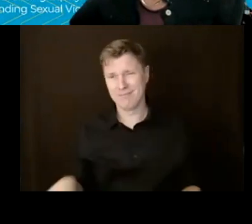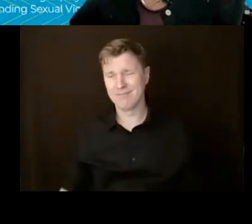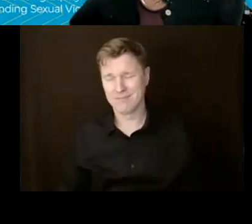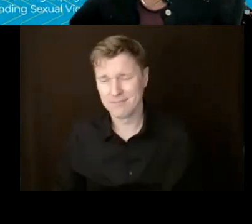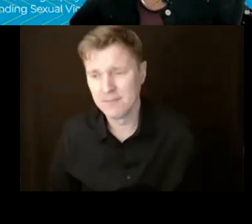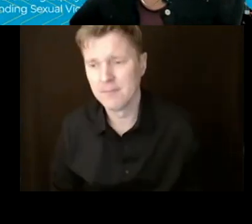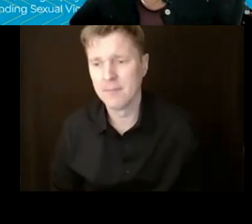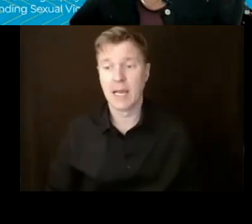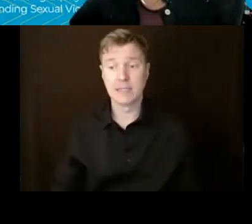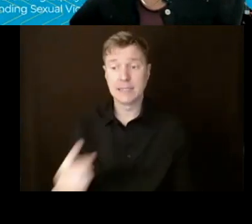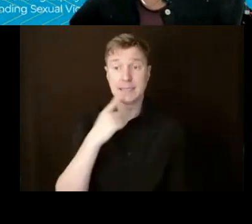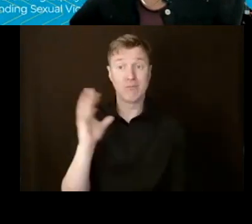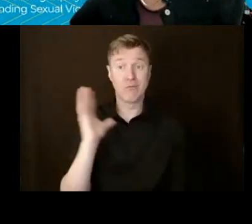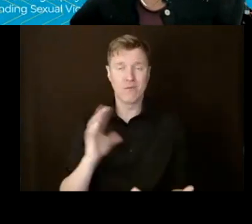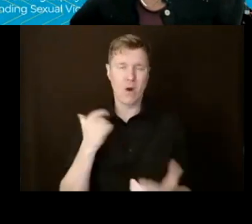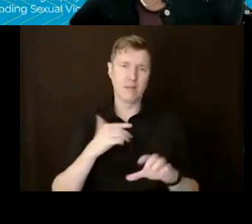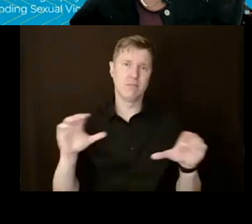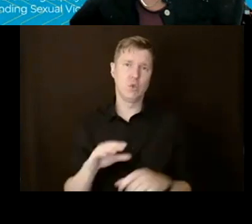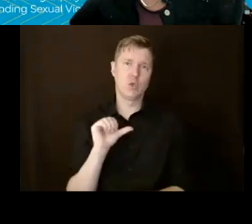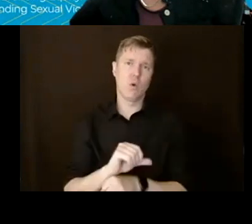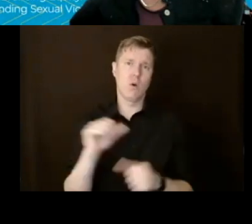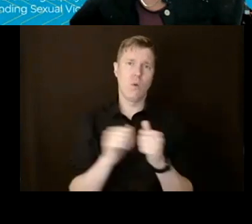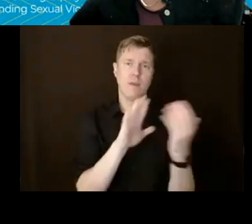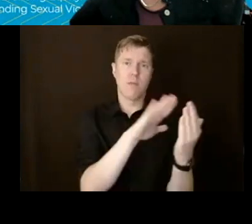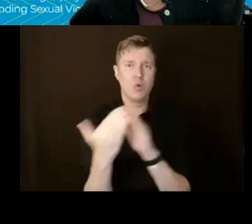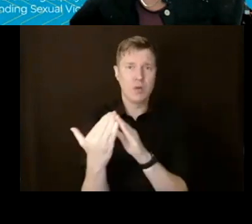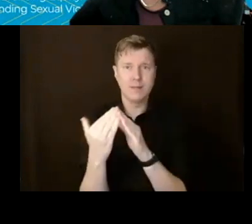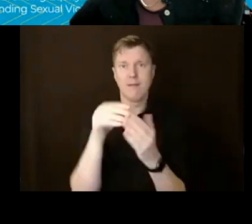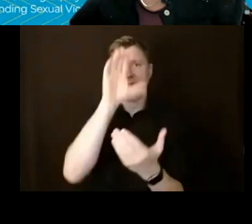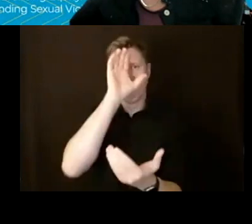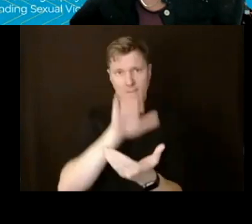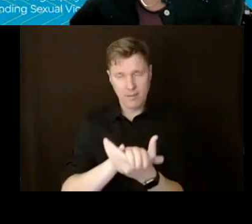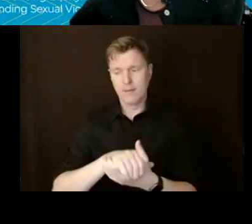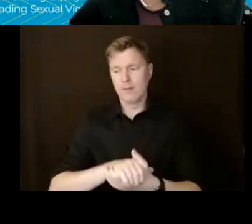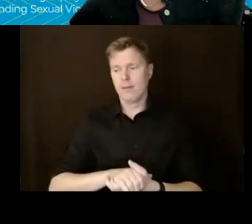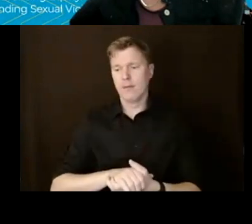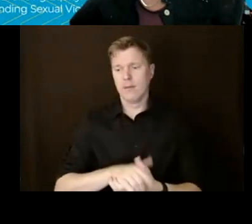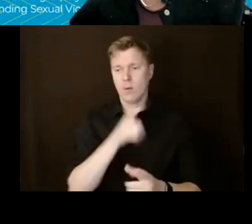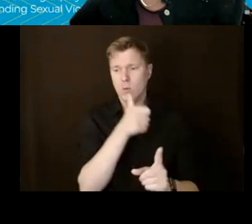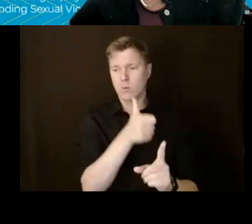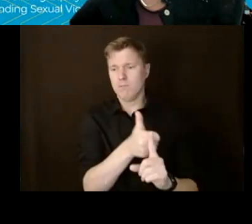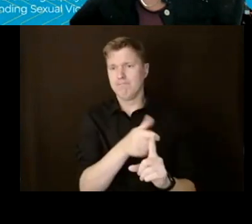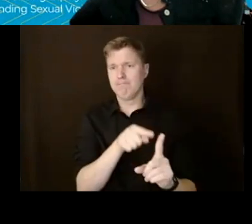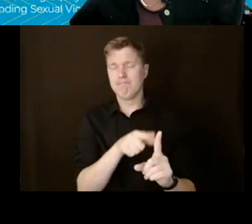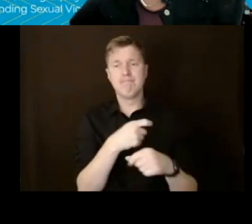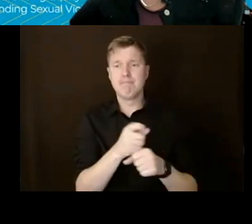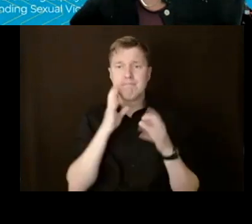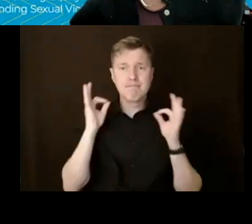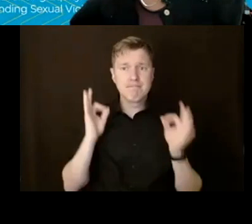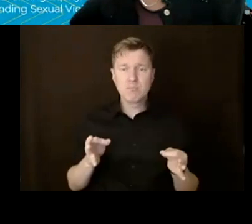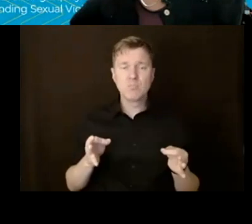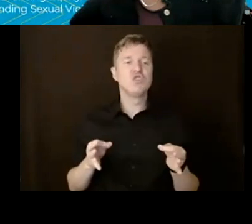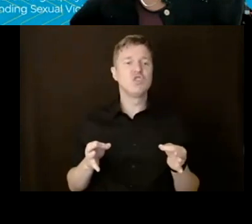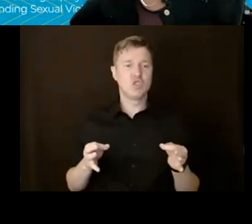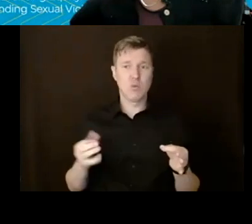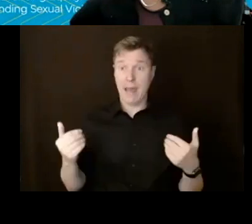as I named before, I do this work with communities of faith who have made the choice to like take this bold